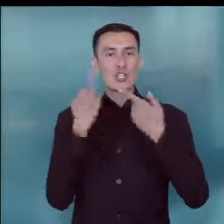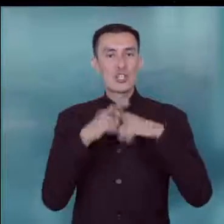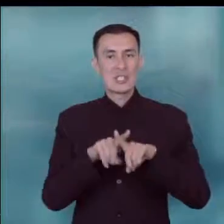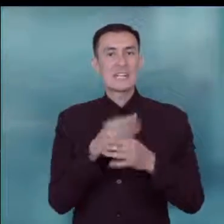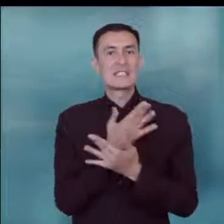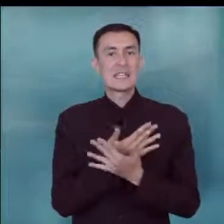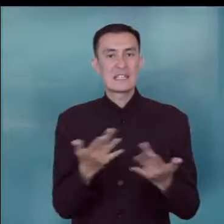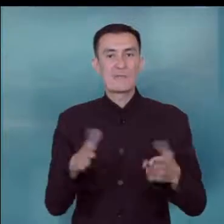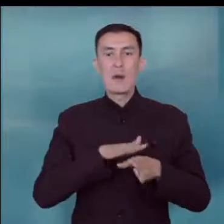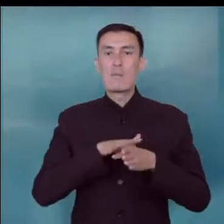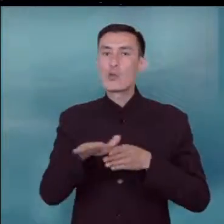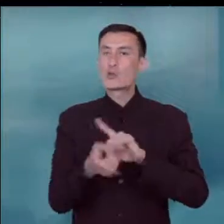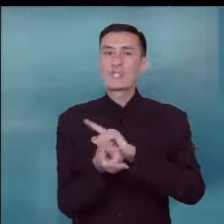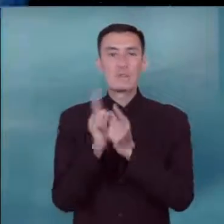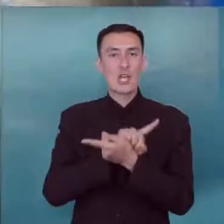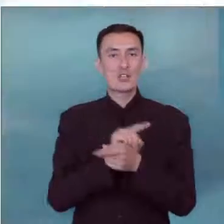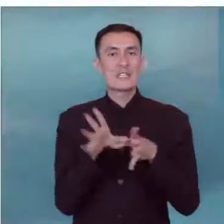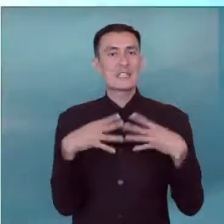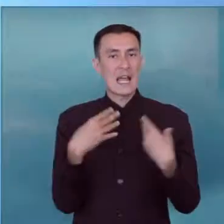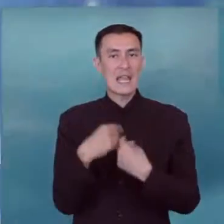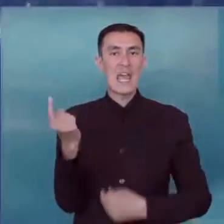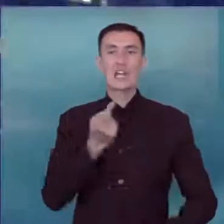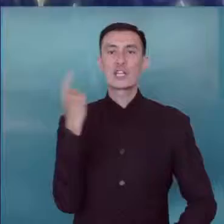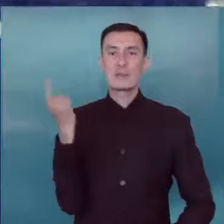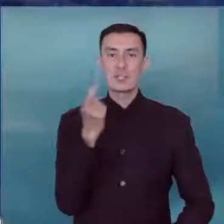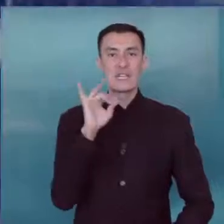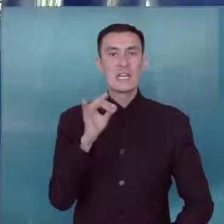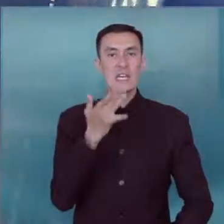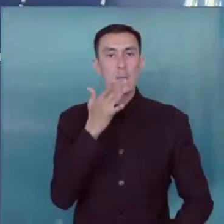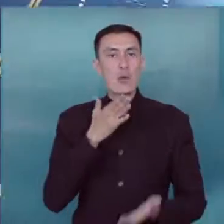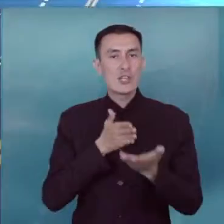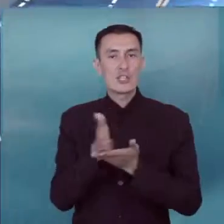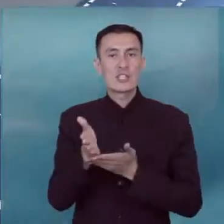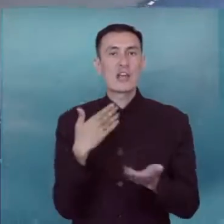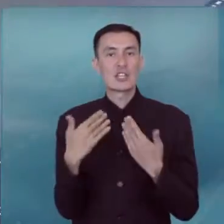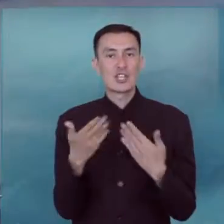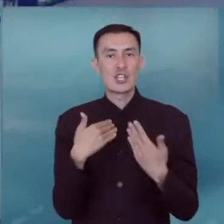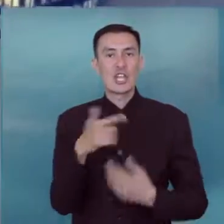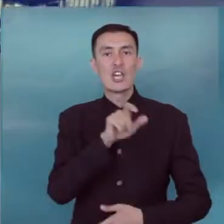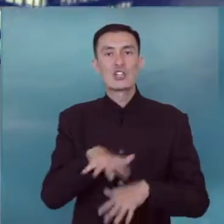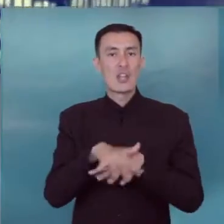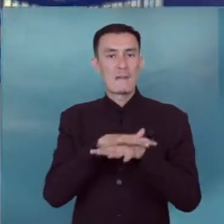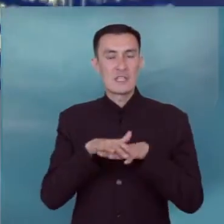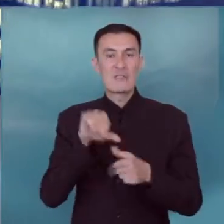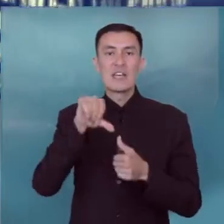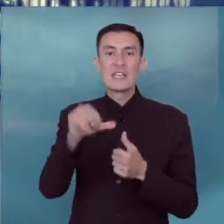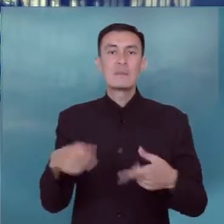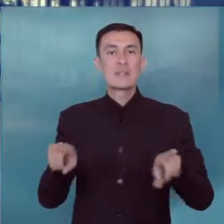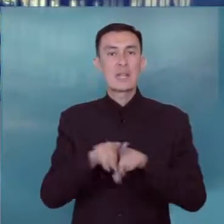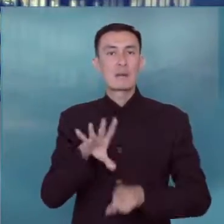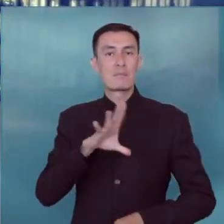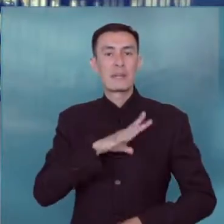technologies. It has completely changed social, economic, and political relations of mankind. This is how the first 3